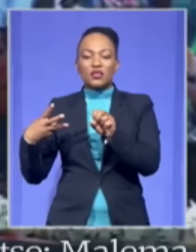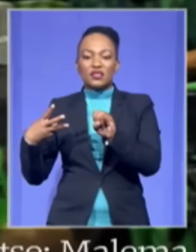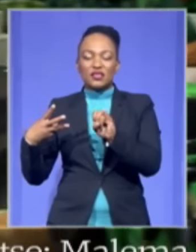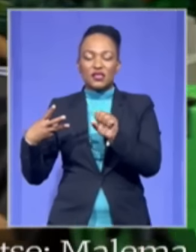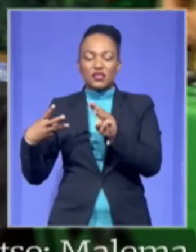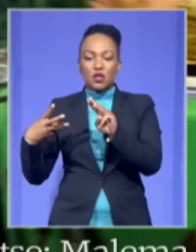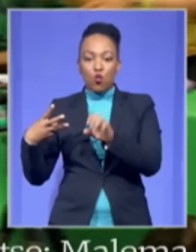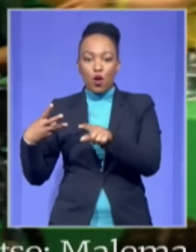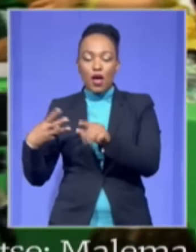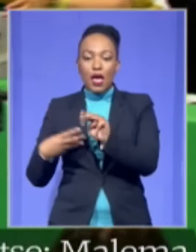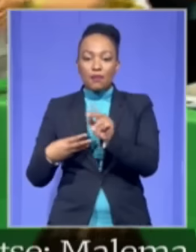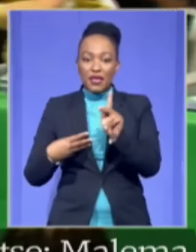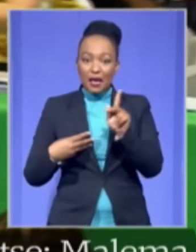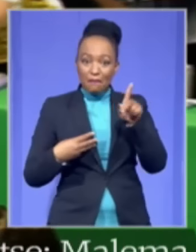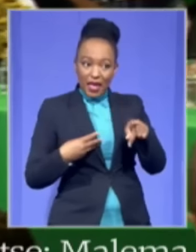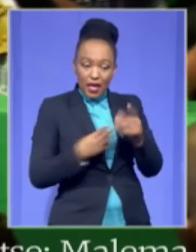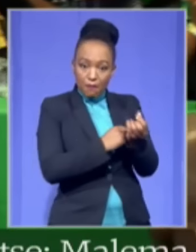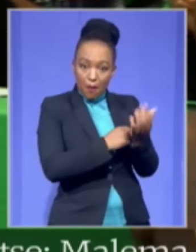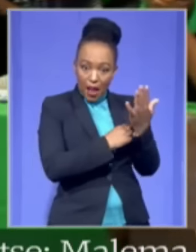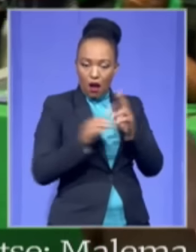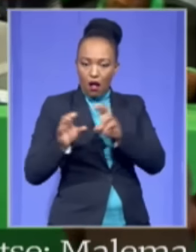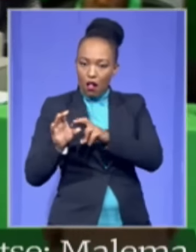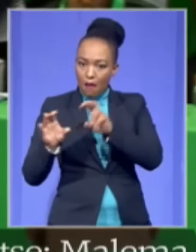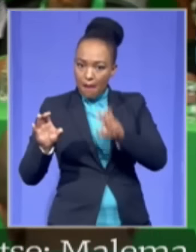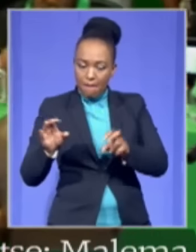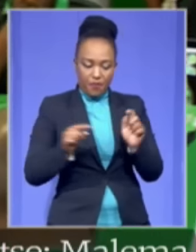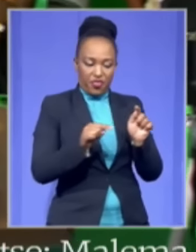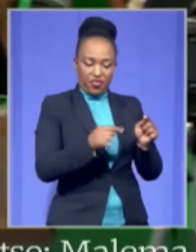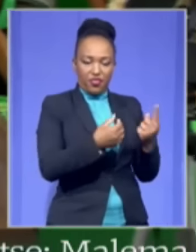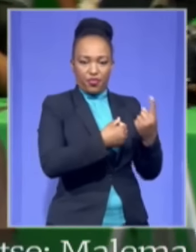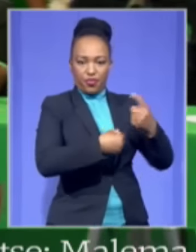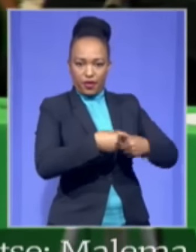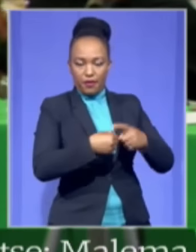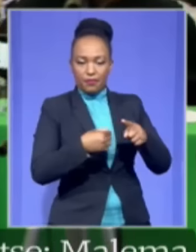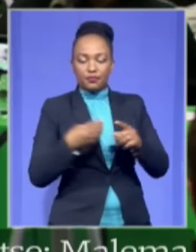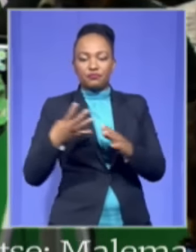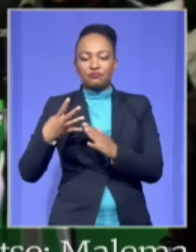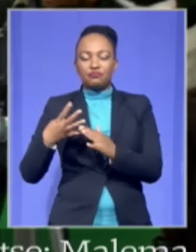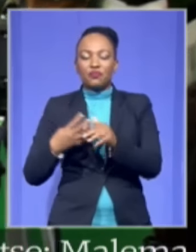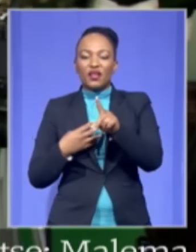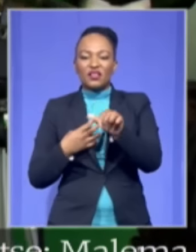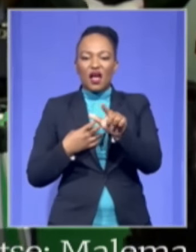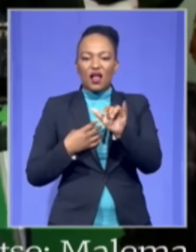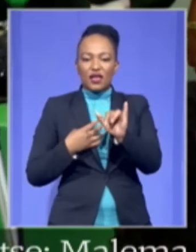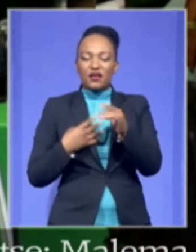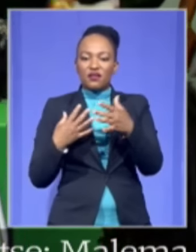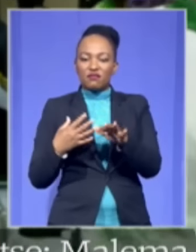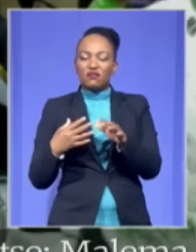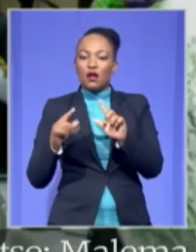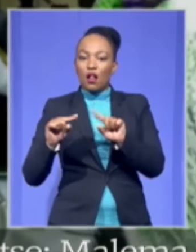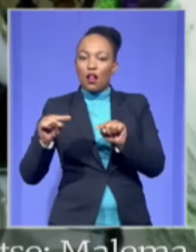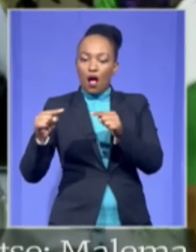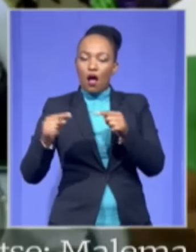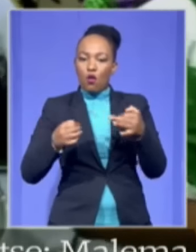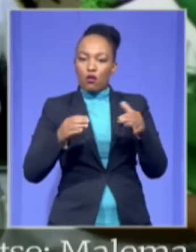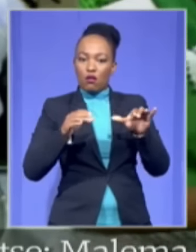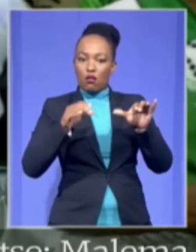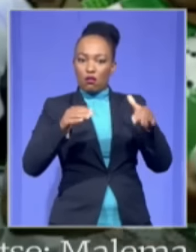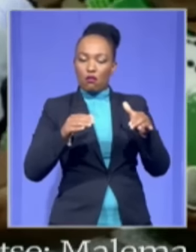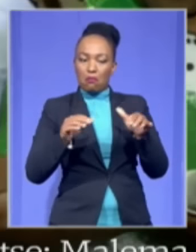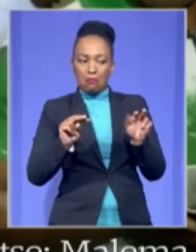wa MKP kwa Mpumalanga. Kgato ya Gampofu ya go kgabaganyetsa go lekoko kganetso la semmuso e bonwa